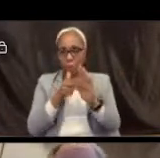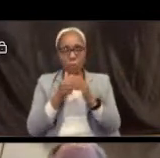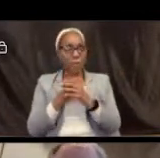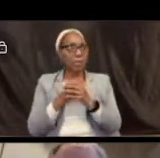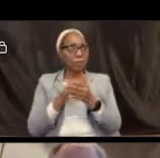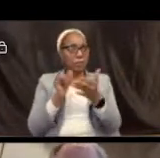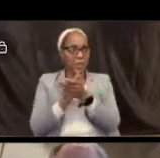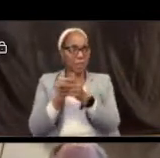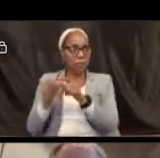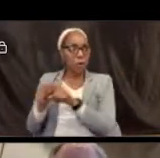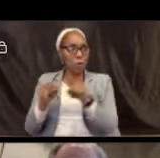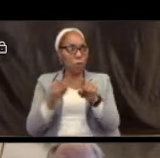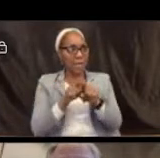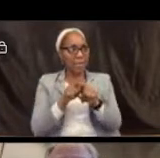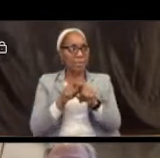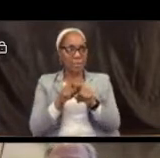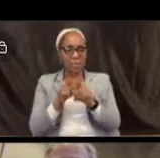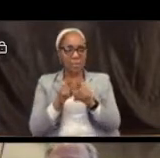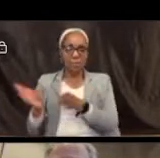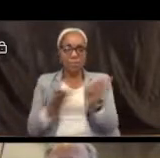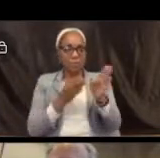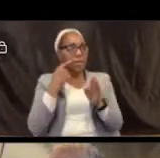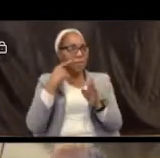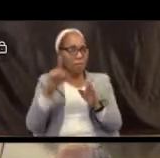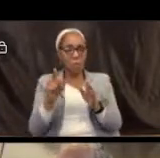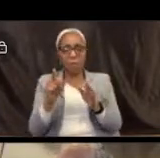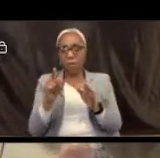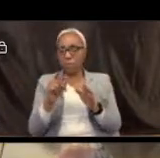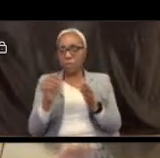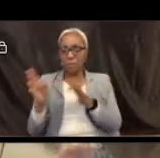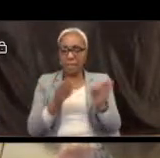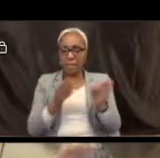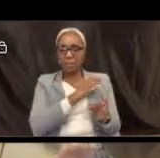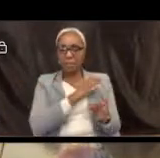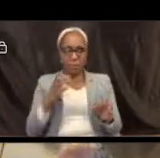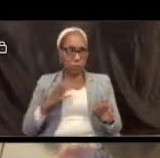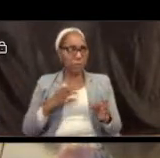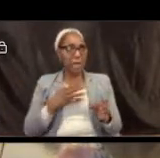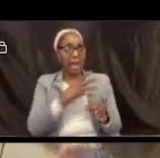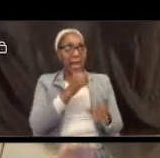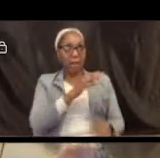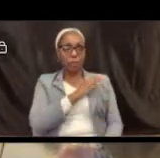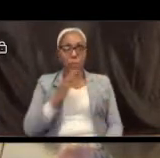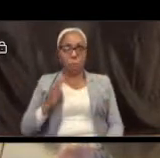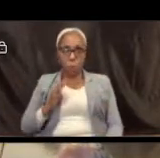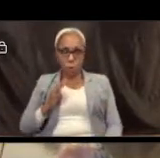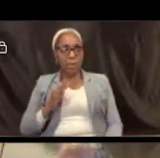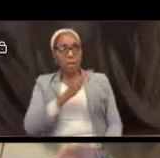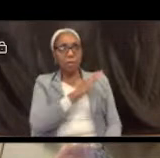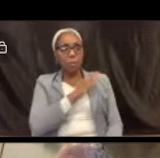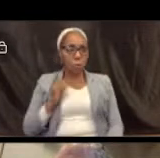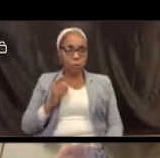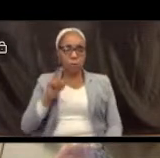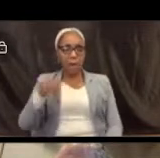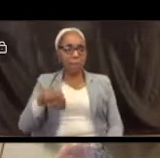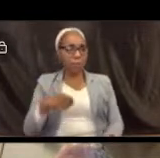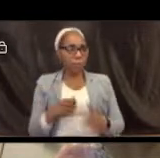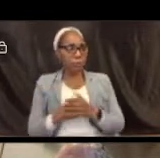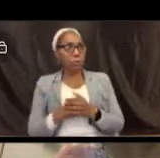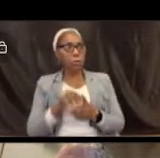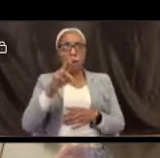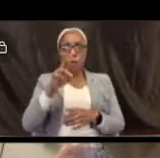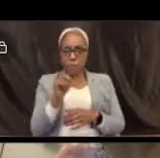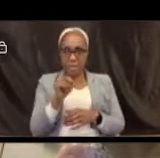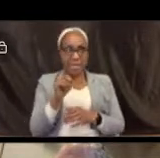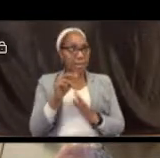that is always a sequence presented for the planning commission and the board. You have to